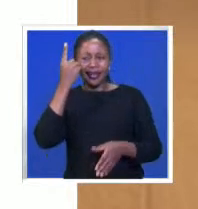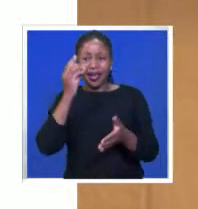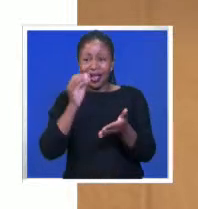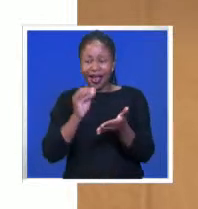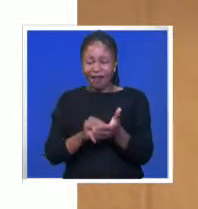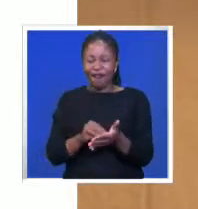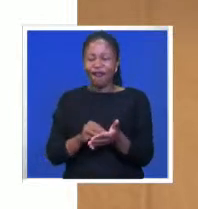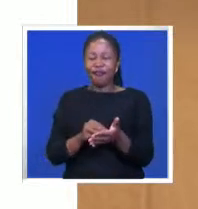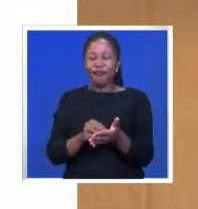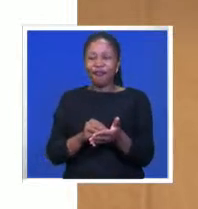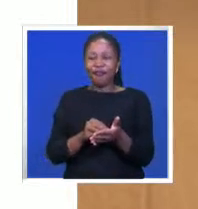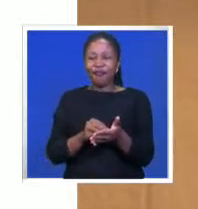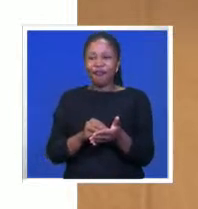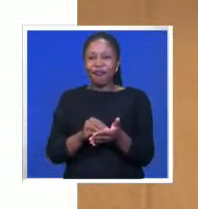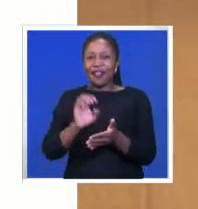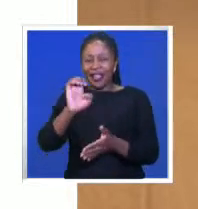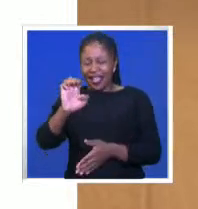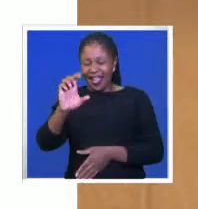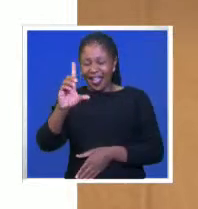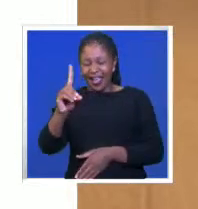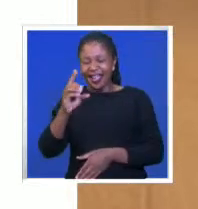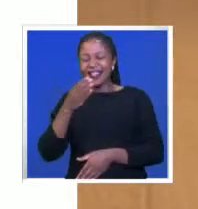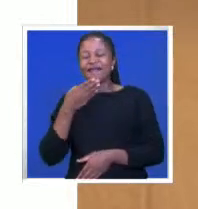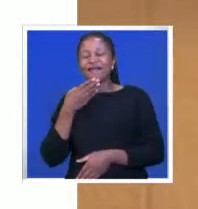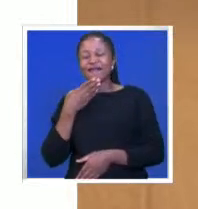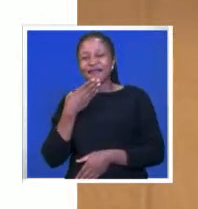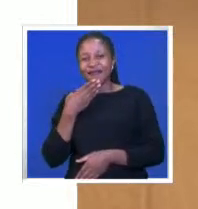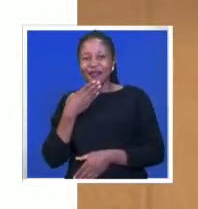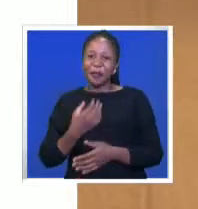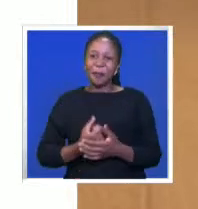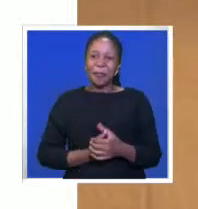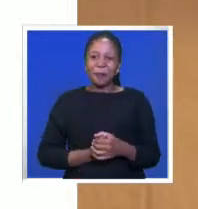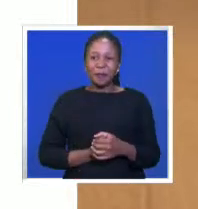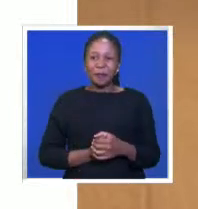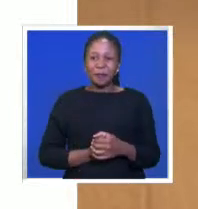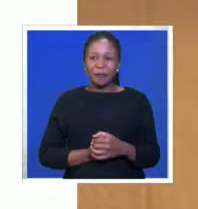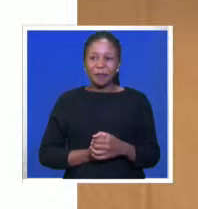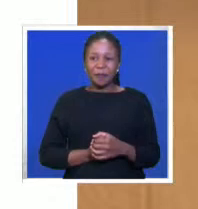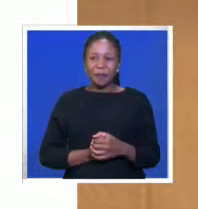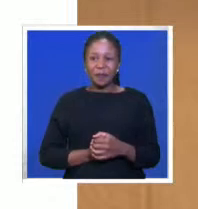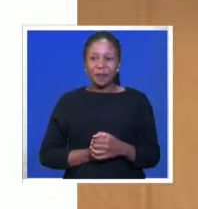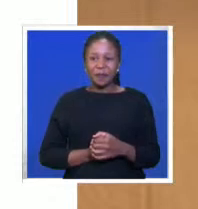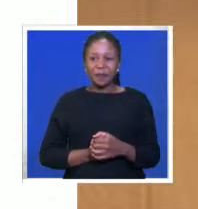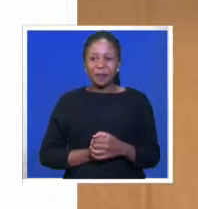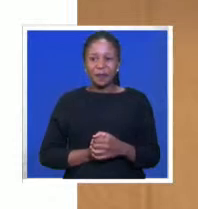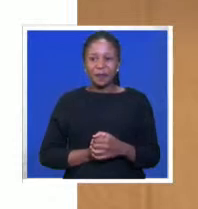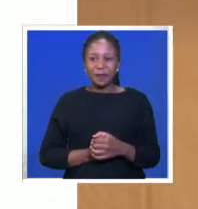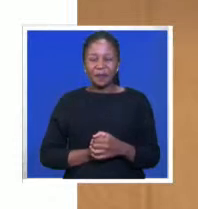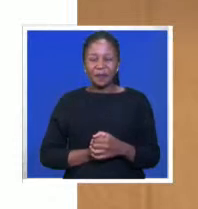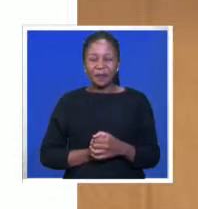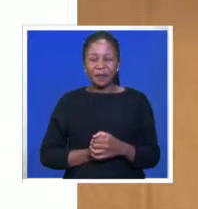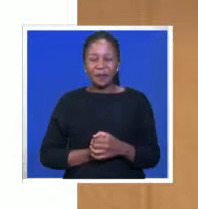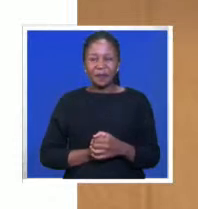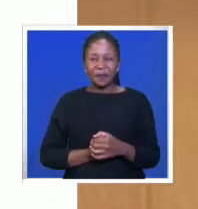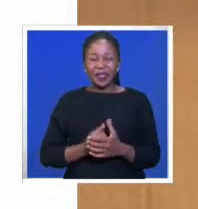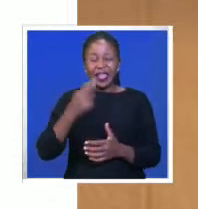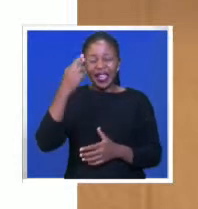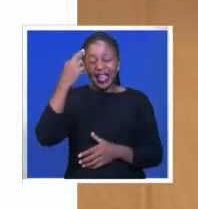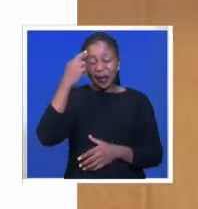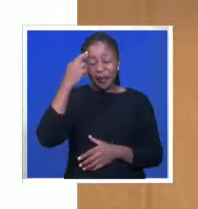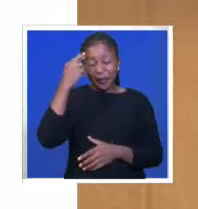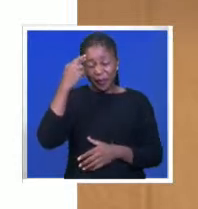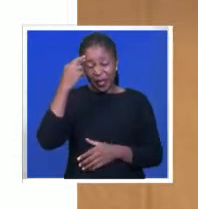struck Edmund, him. Since none but the dead passed